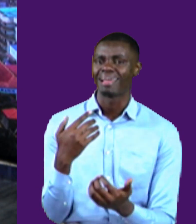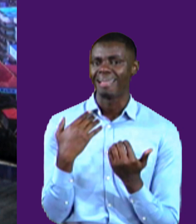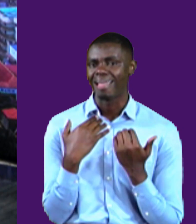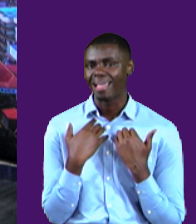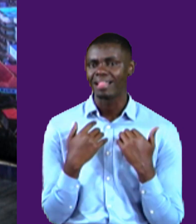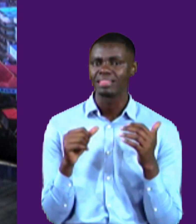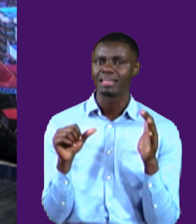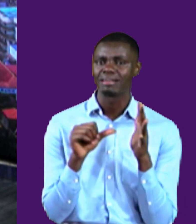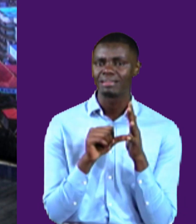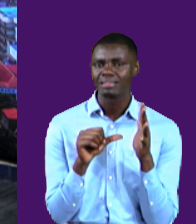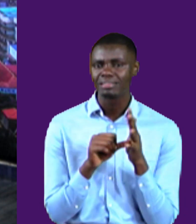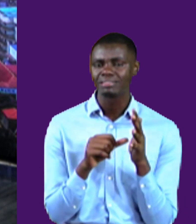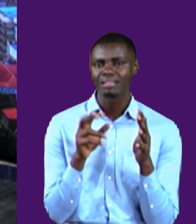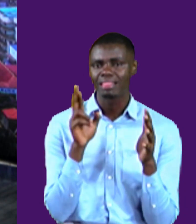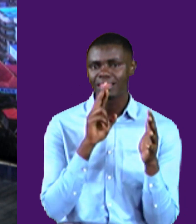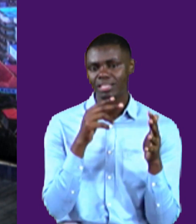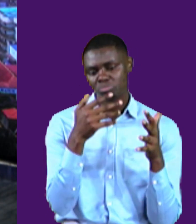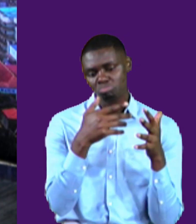risks are.